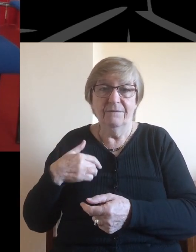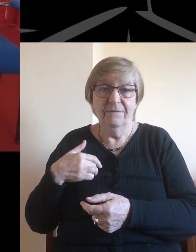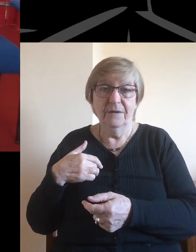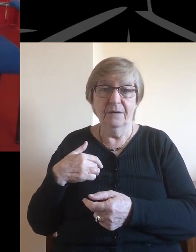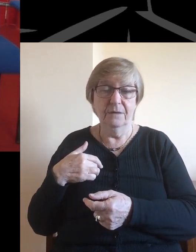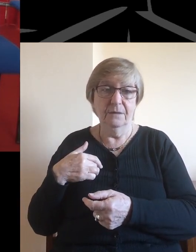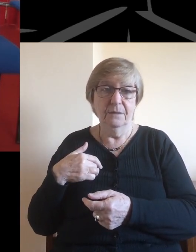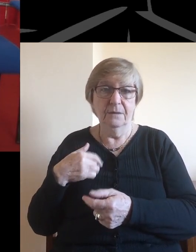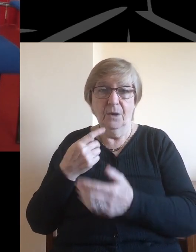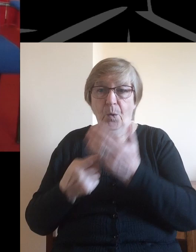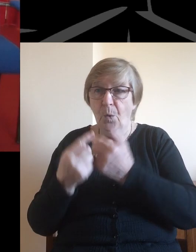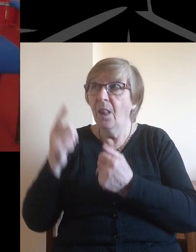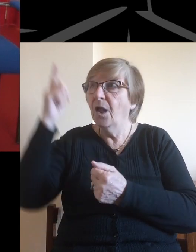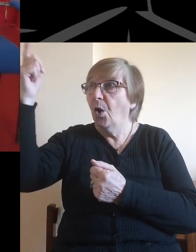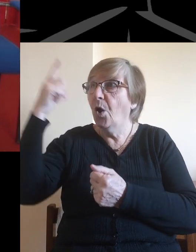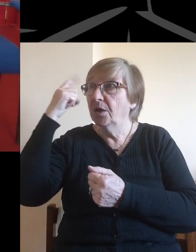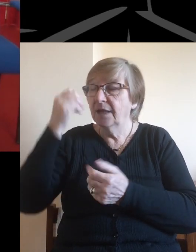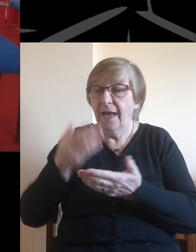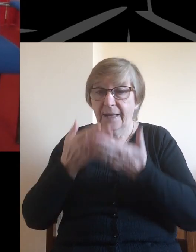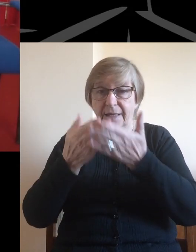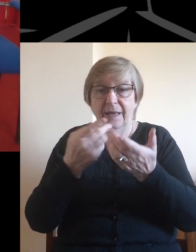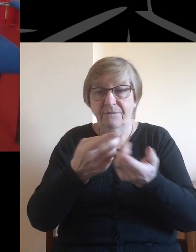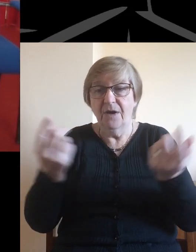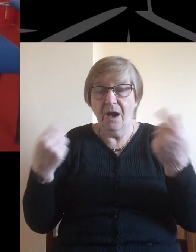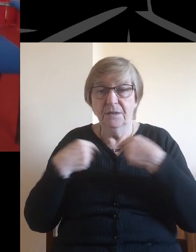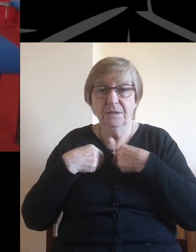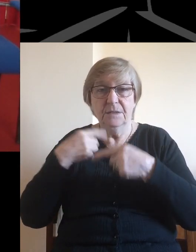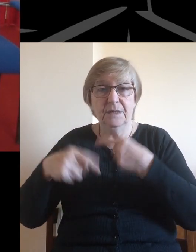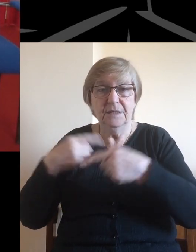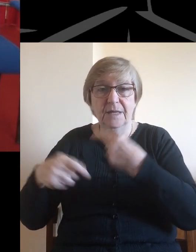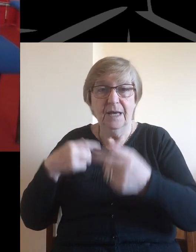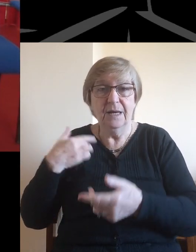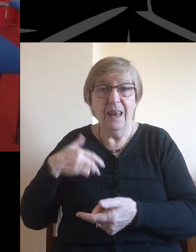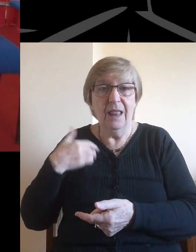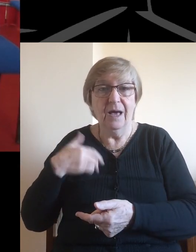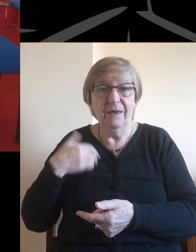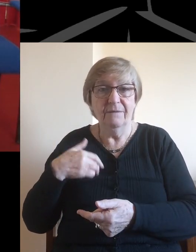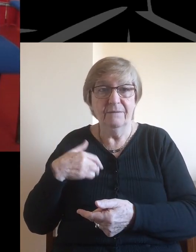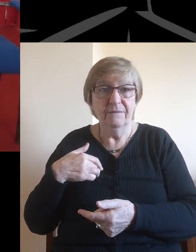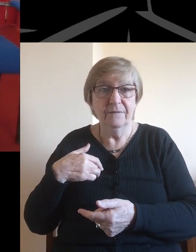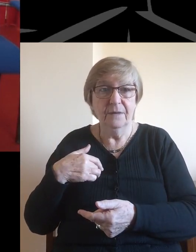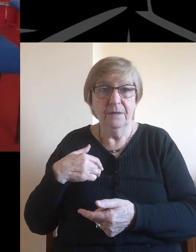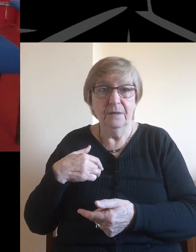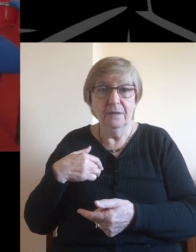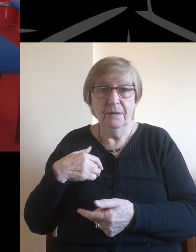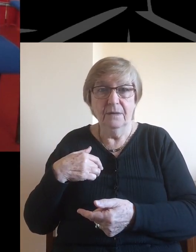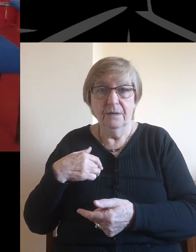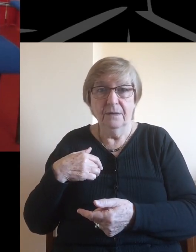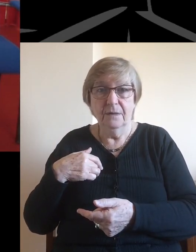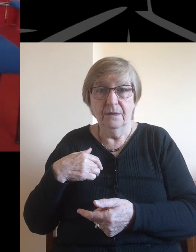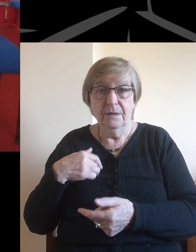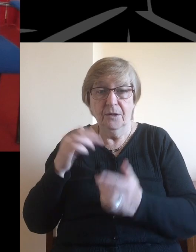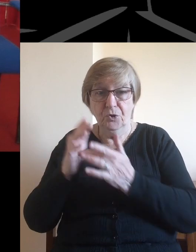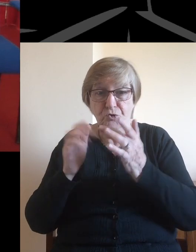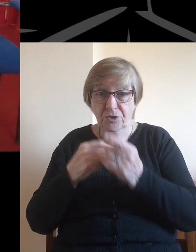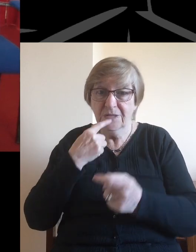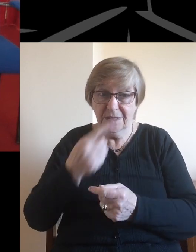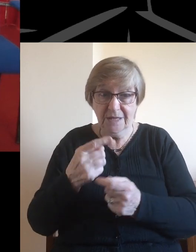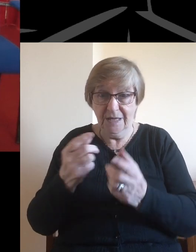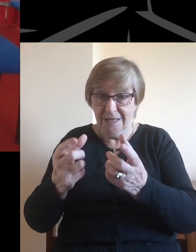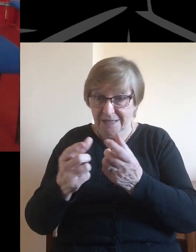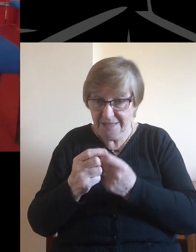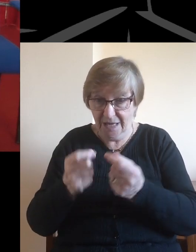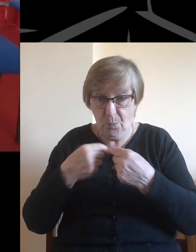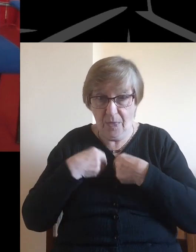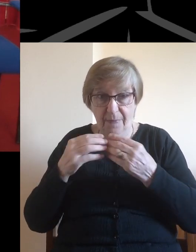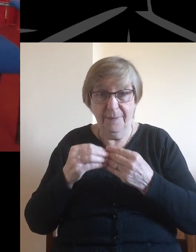any way of providing that. And certainly would not be good that he would say, stick with me and I'll give you eternal life, as